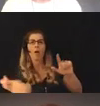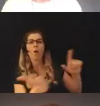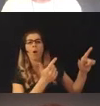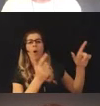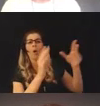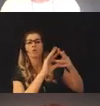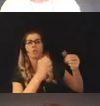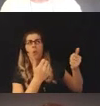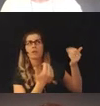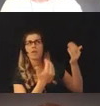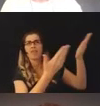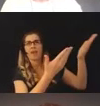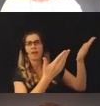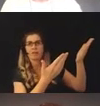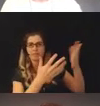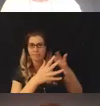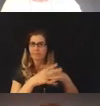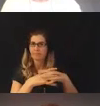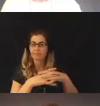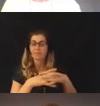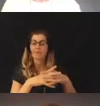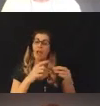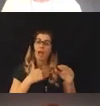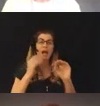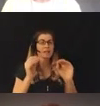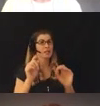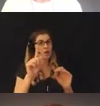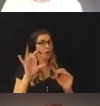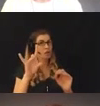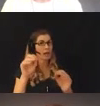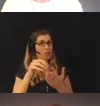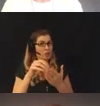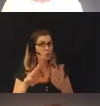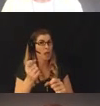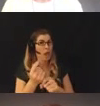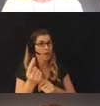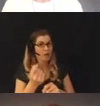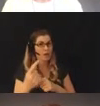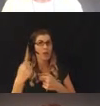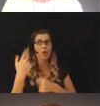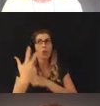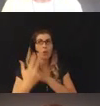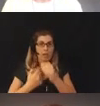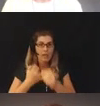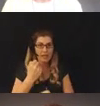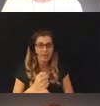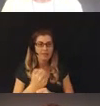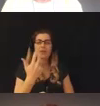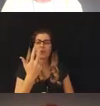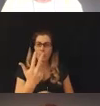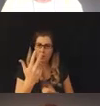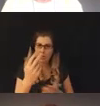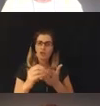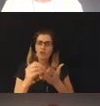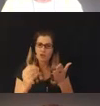here surrounding us, end quote. I teach about 180 students a year. And in the past 3 years, there have been 3 students total who have